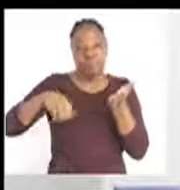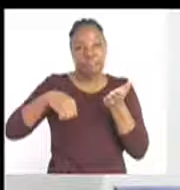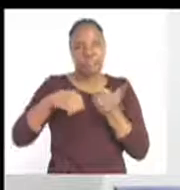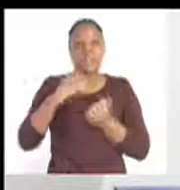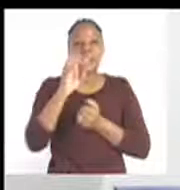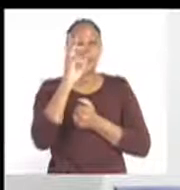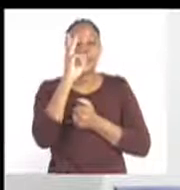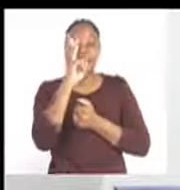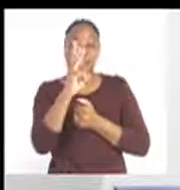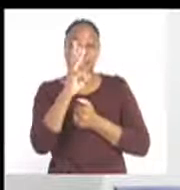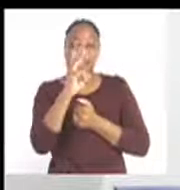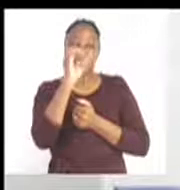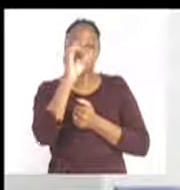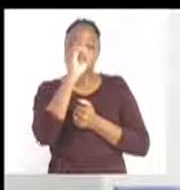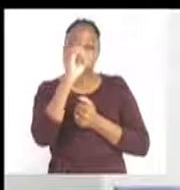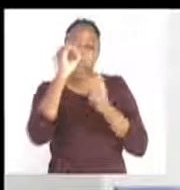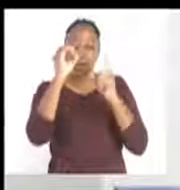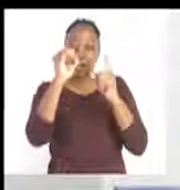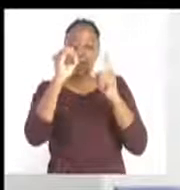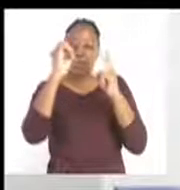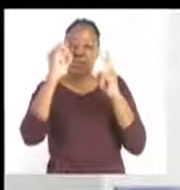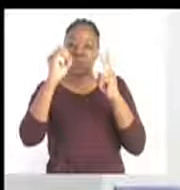zeros. And let's write it down.